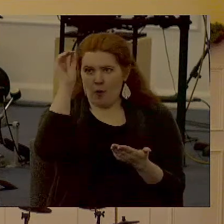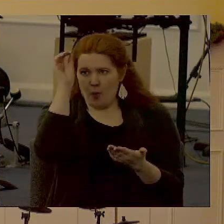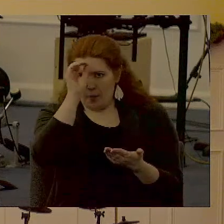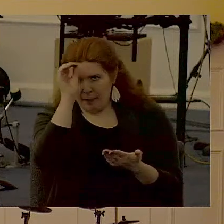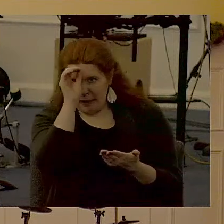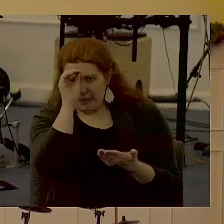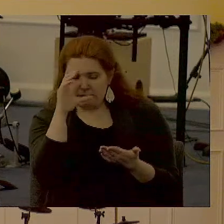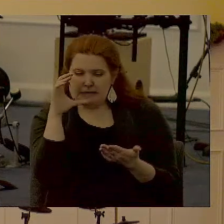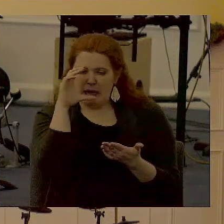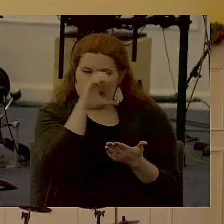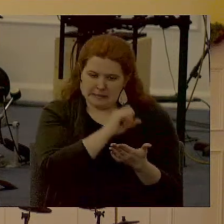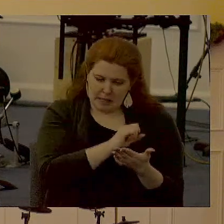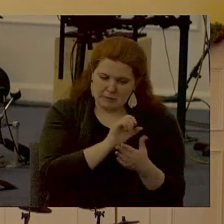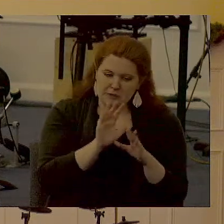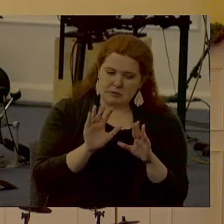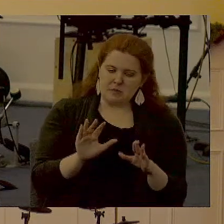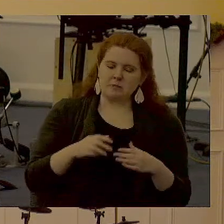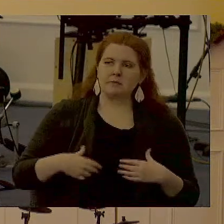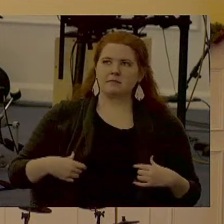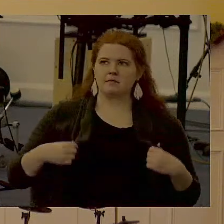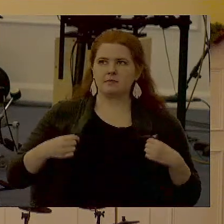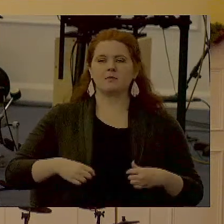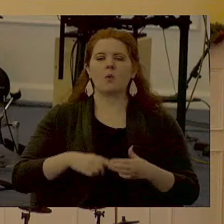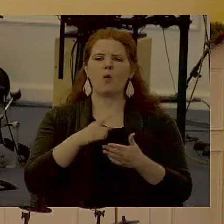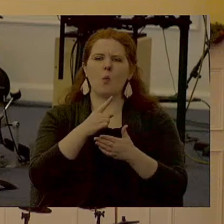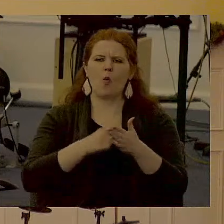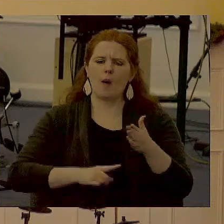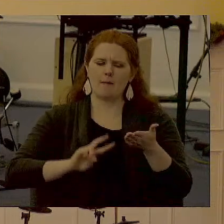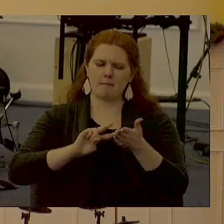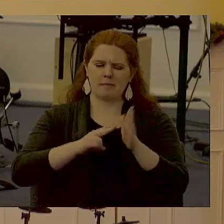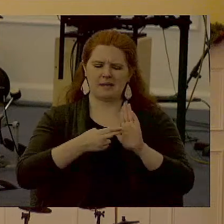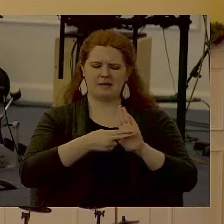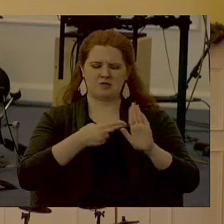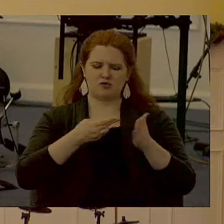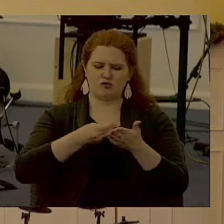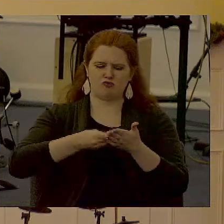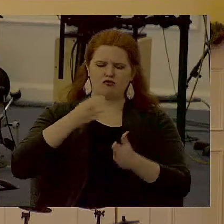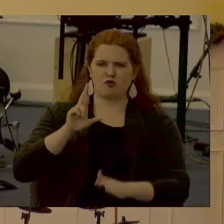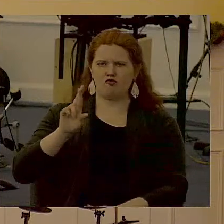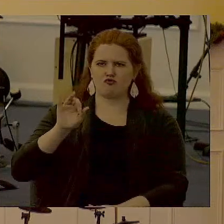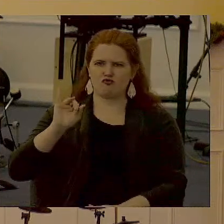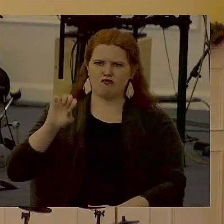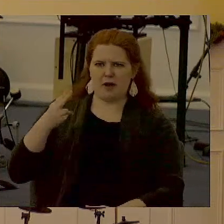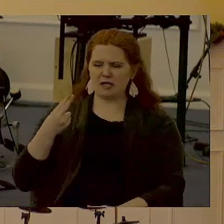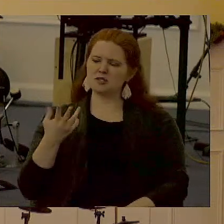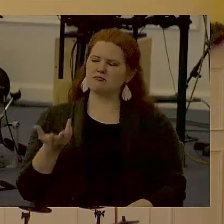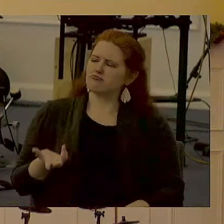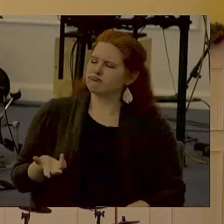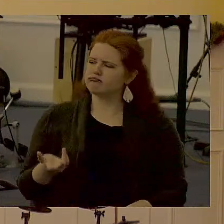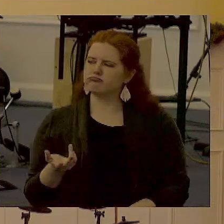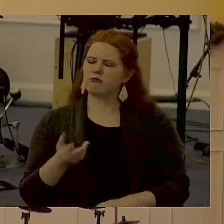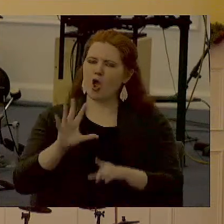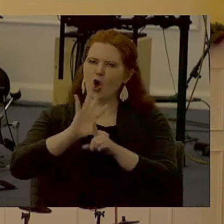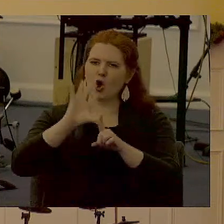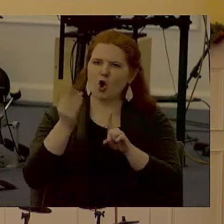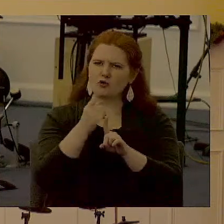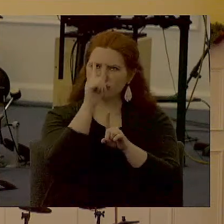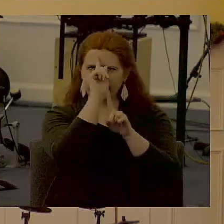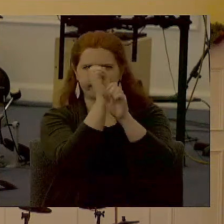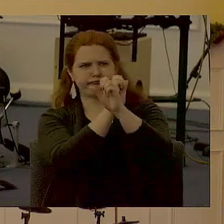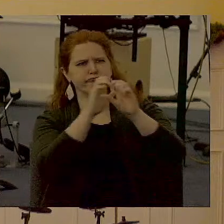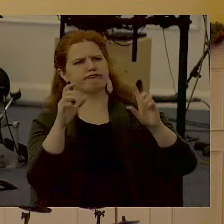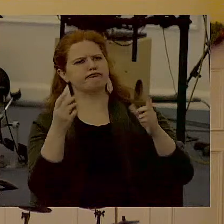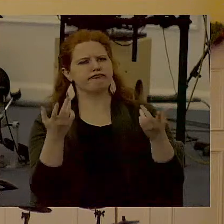and assumptions about what it means to be rich. We just do. We culturally think that